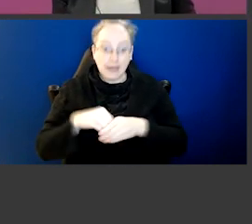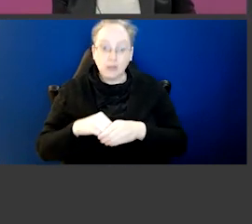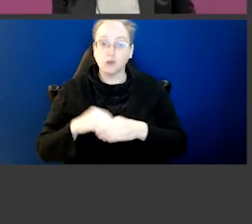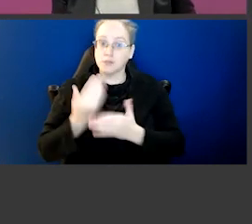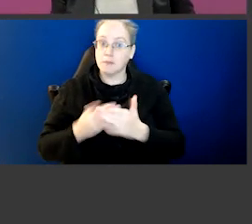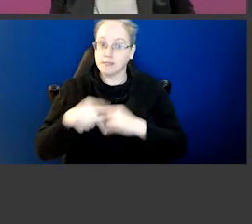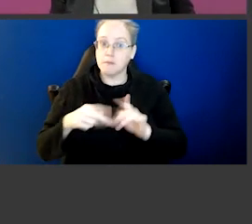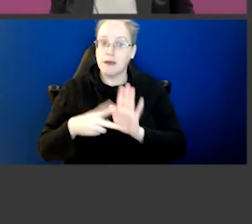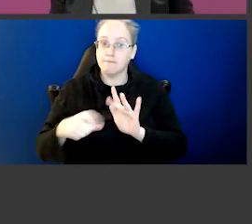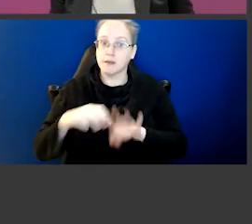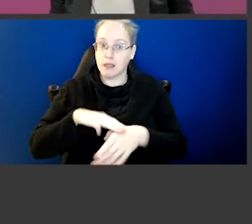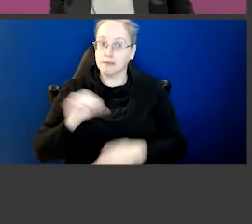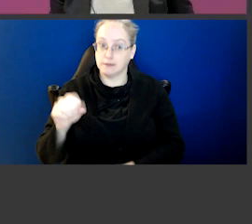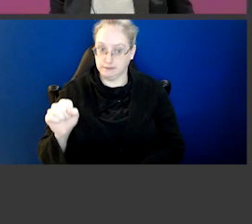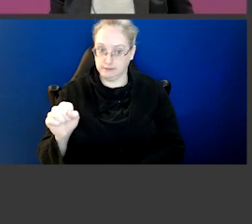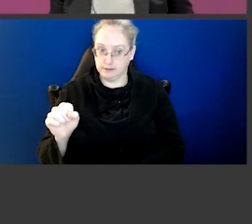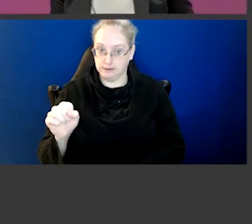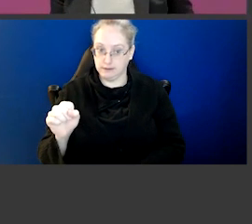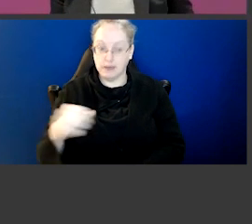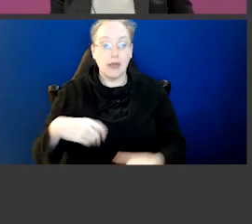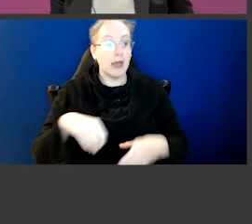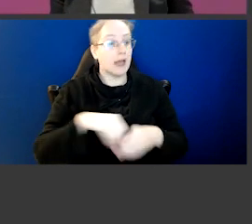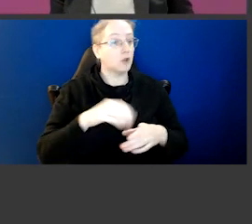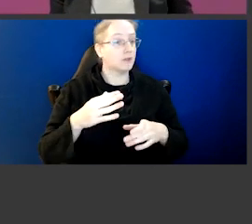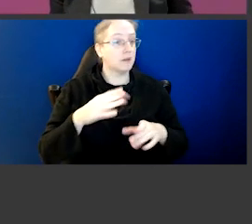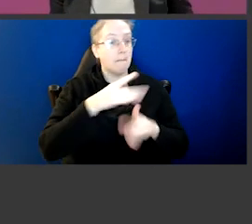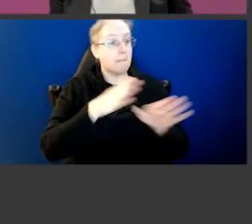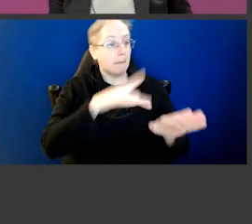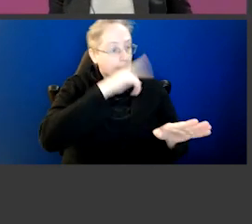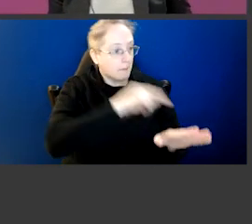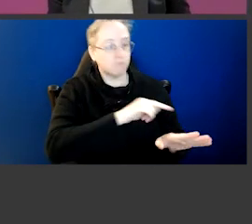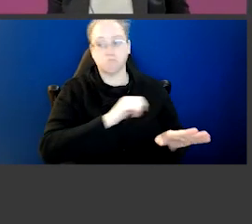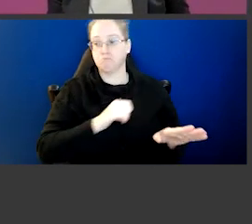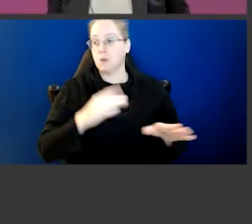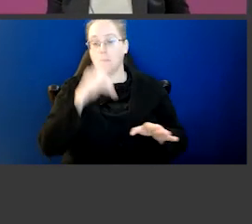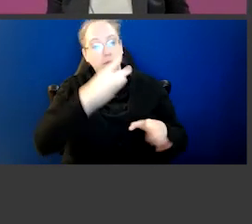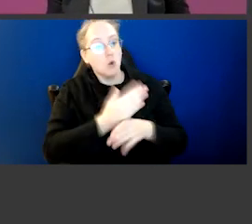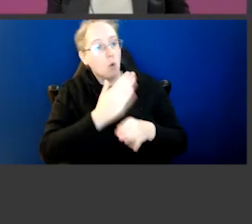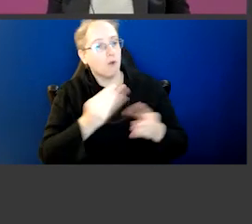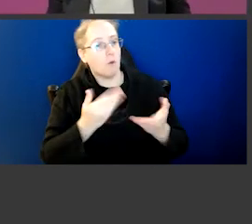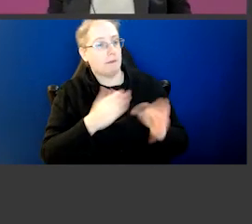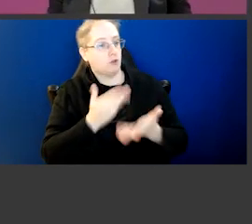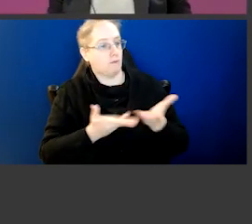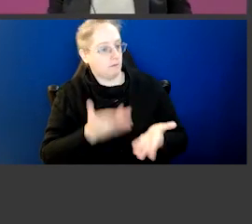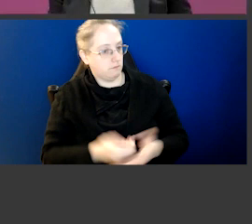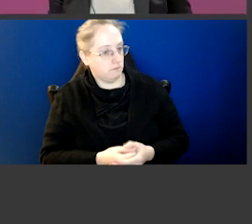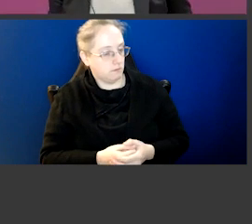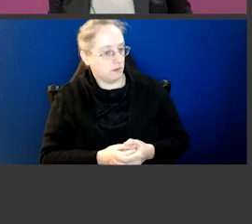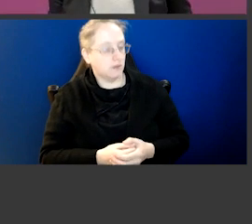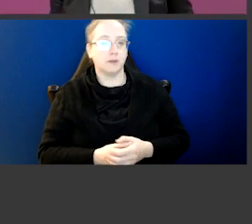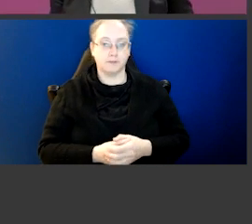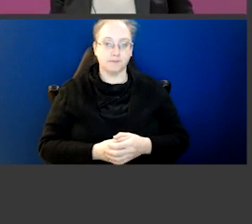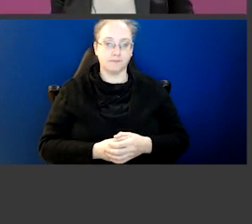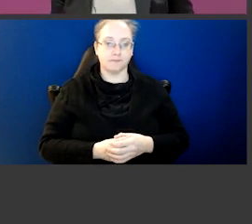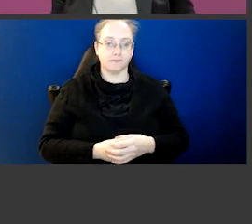Victoria Police. This includes members of the public or employees in the public service. Complaints under the